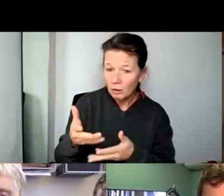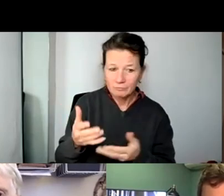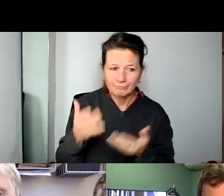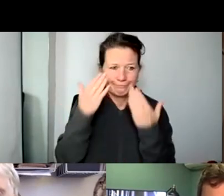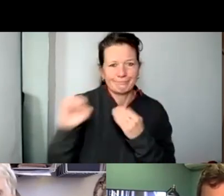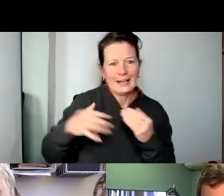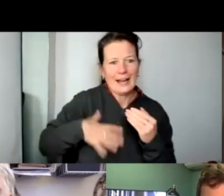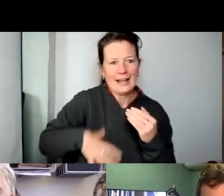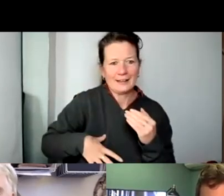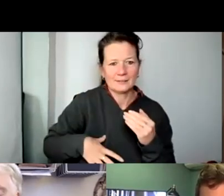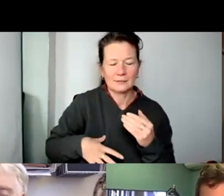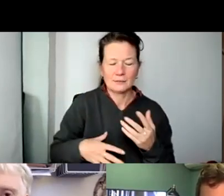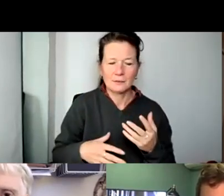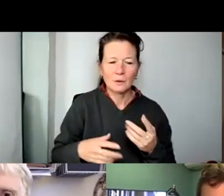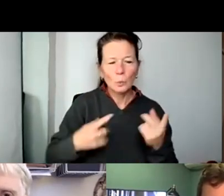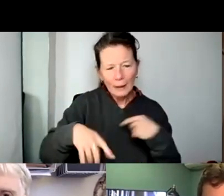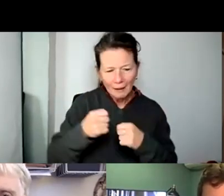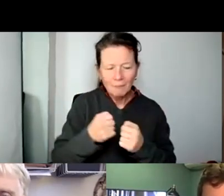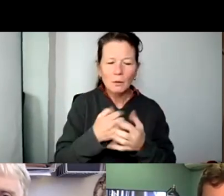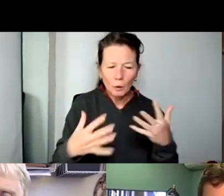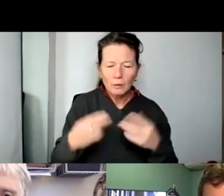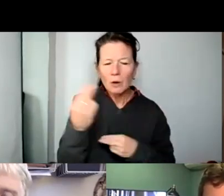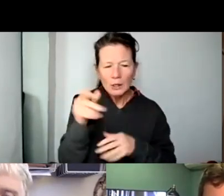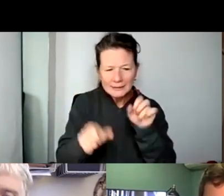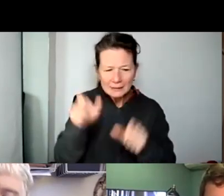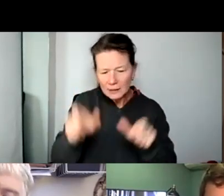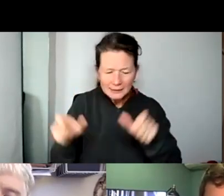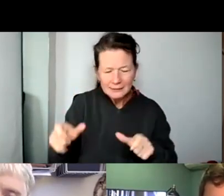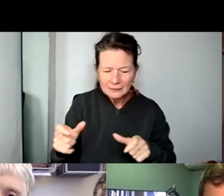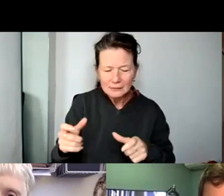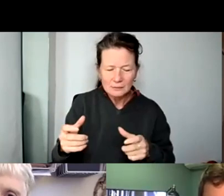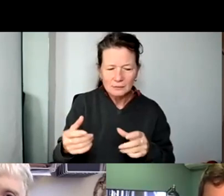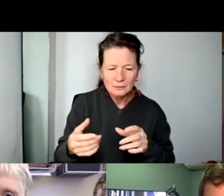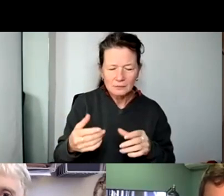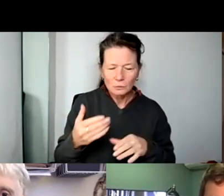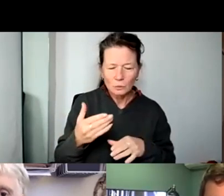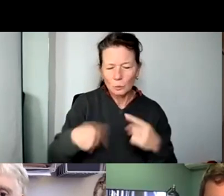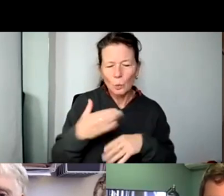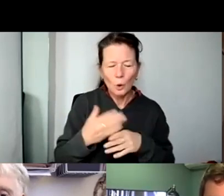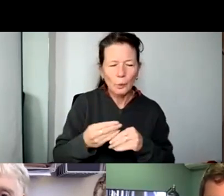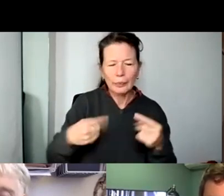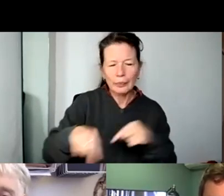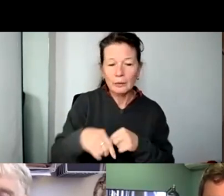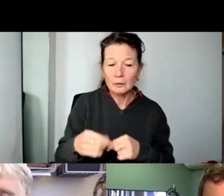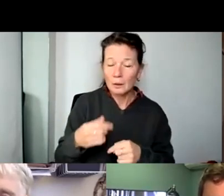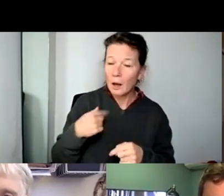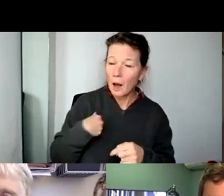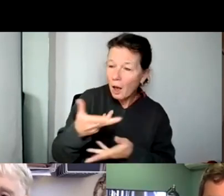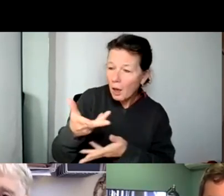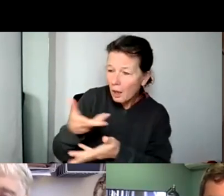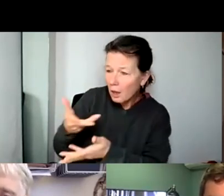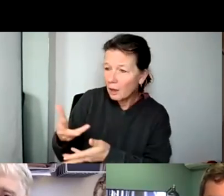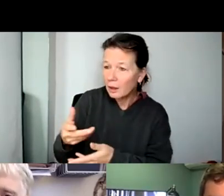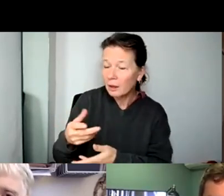have a network of artists, the Next Stage Network, and from when I talk to those artists, many adopt using an access